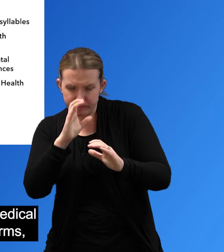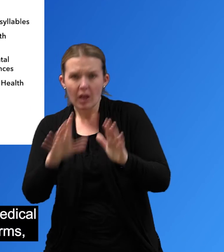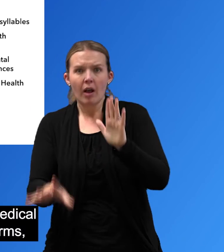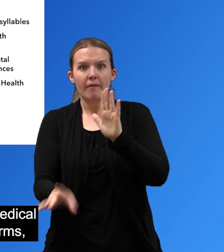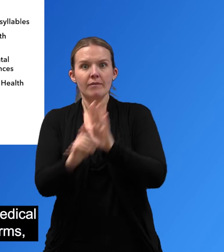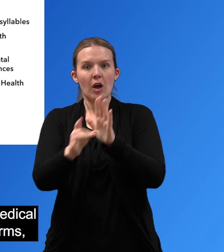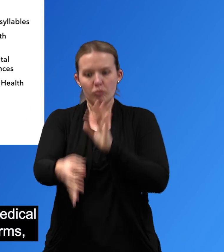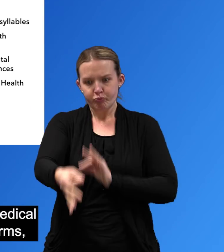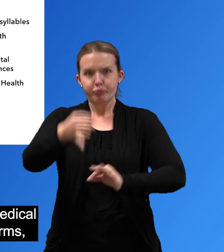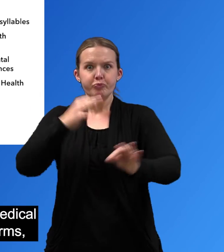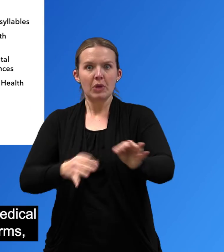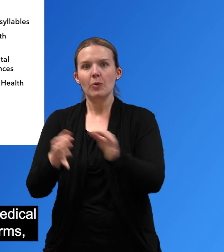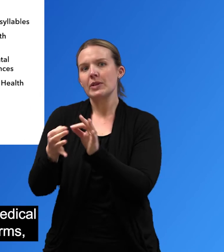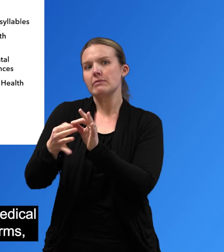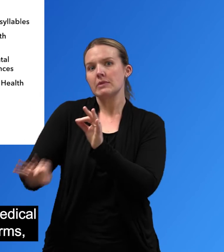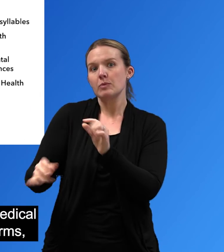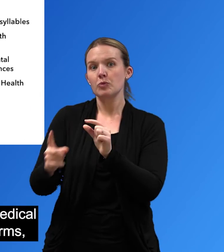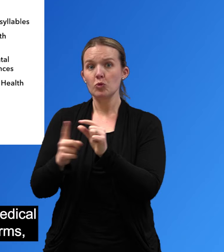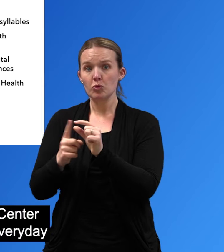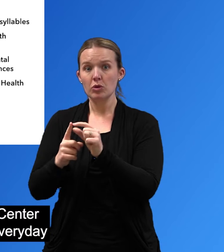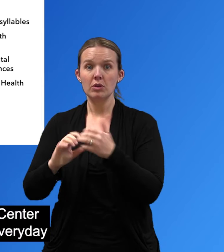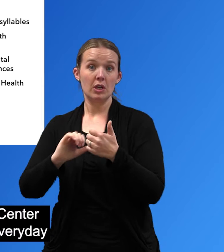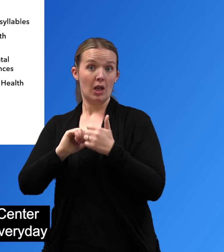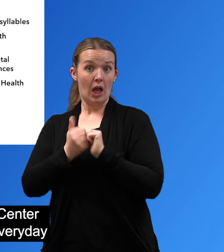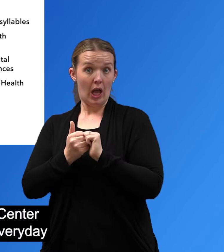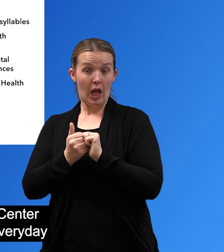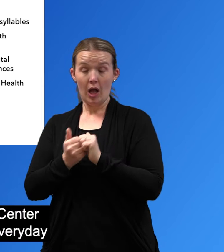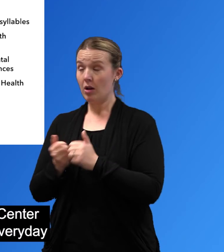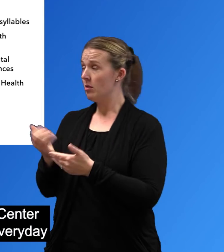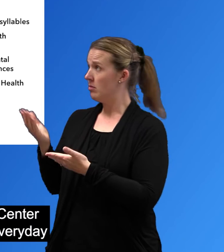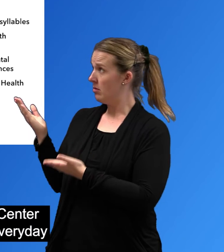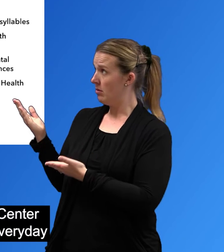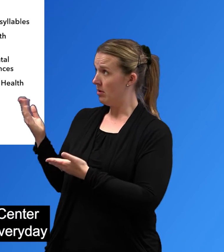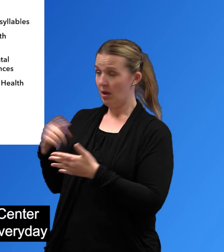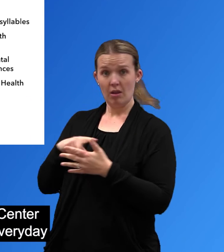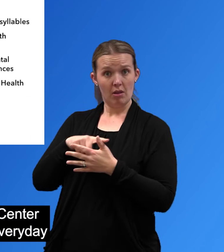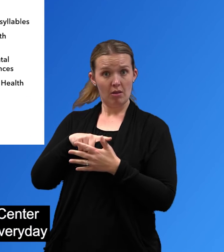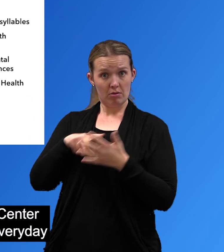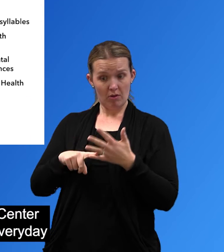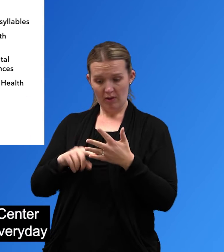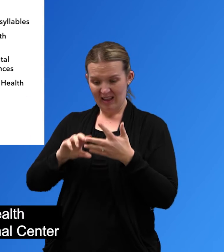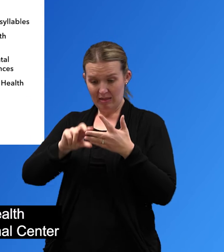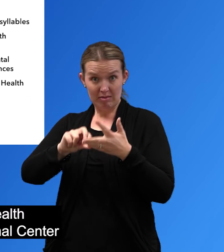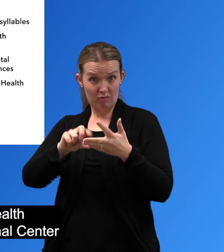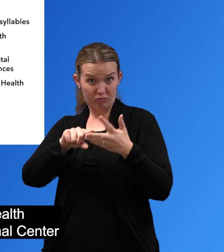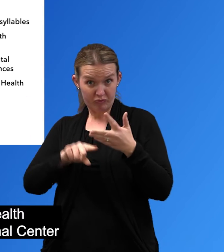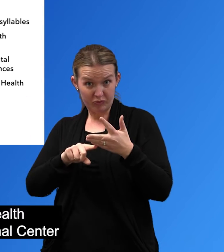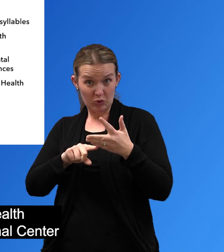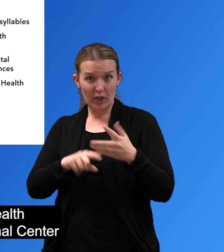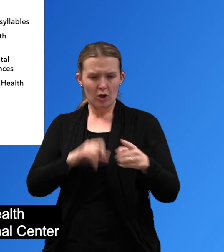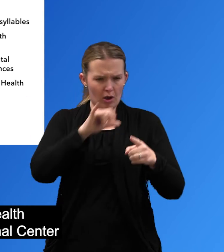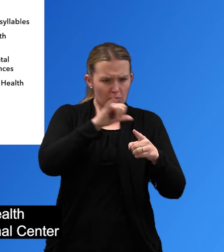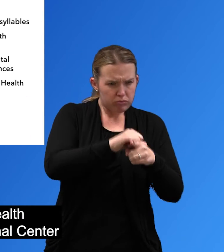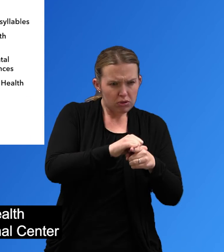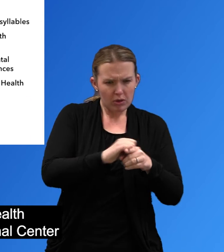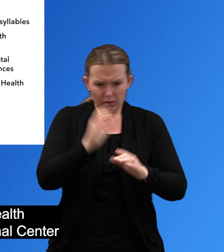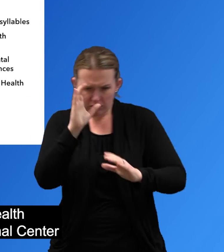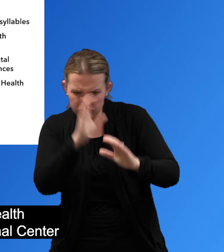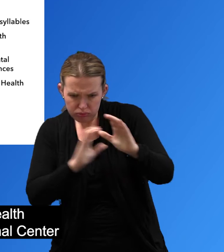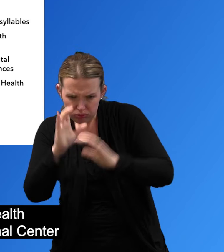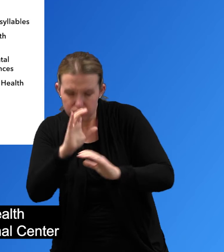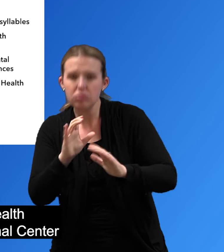Find alternatives to medical and public health terms, for example, by using Center for Disease Control's everyday words for public health